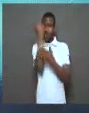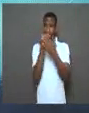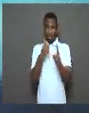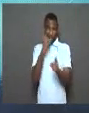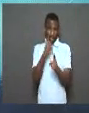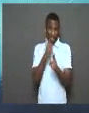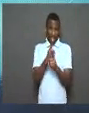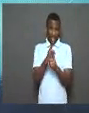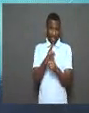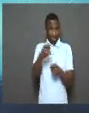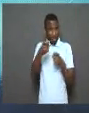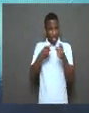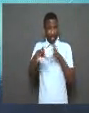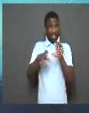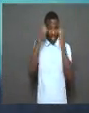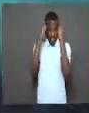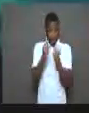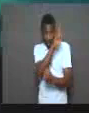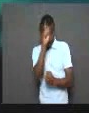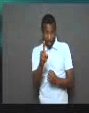label every diagram correctly?